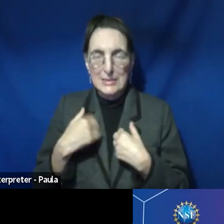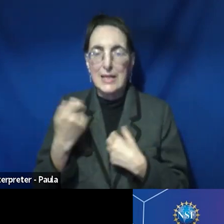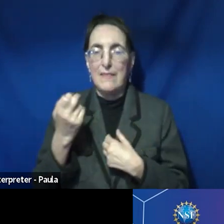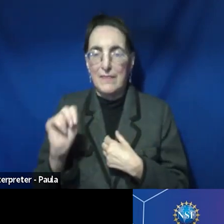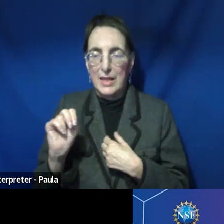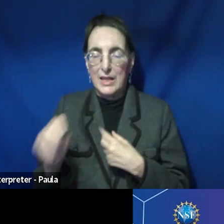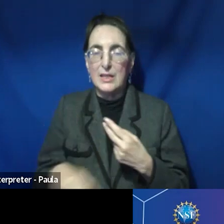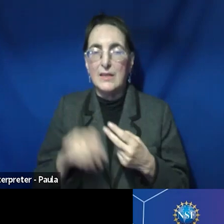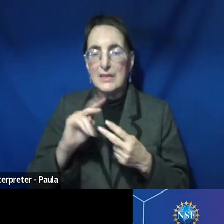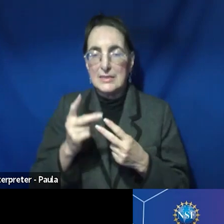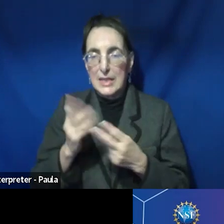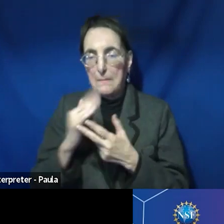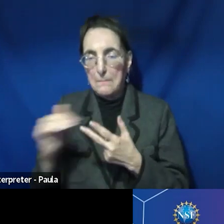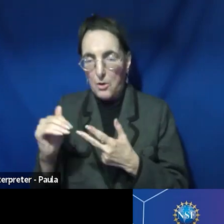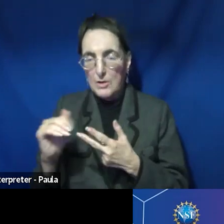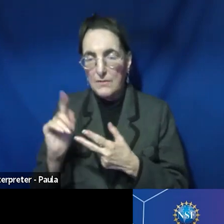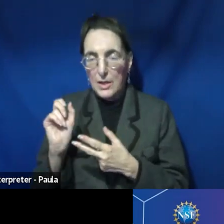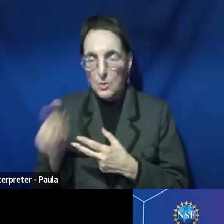second part of the question is,